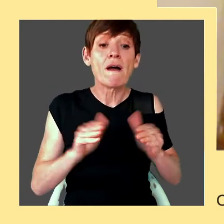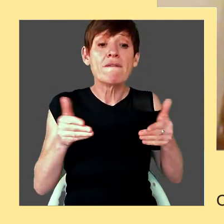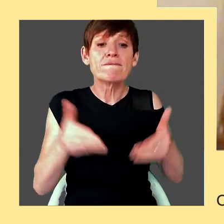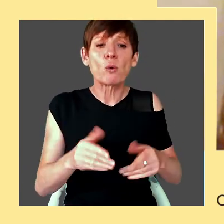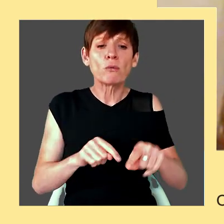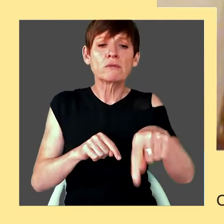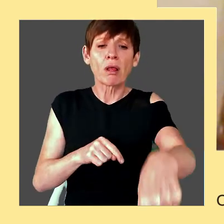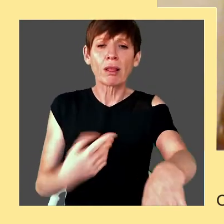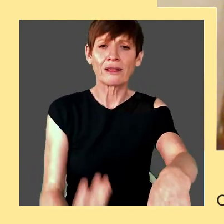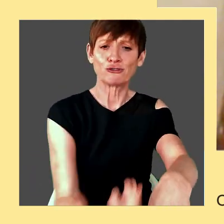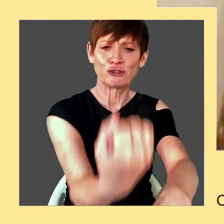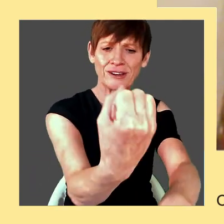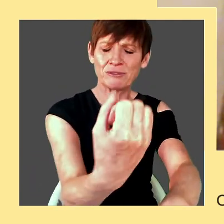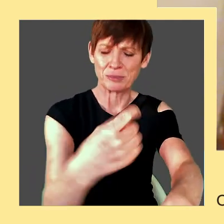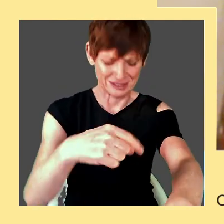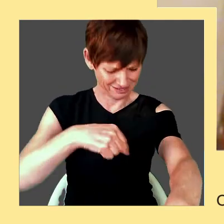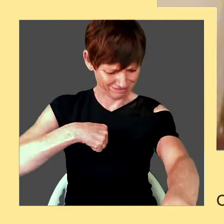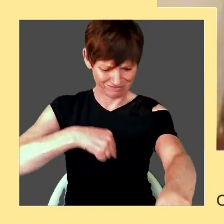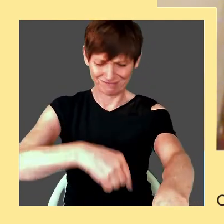will